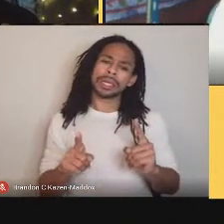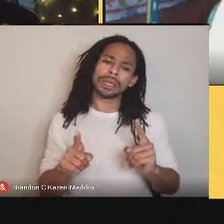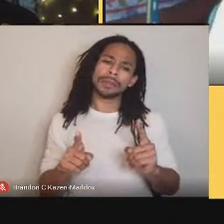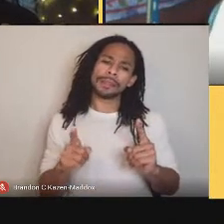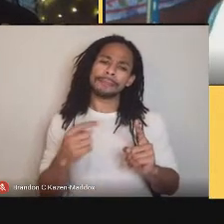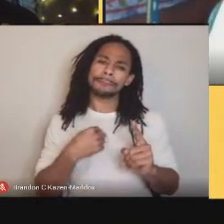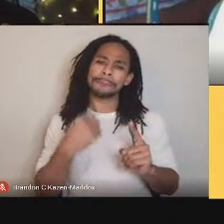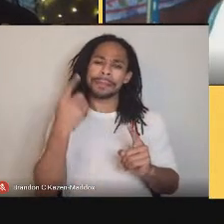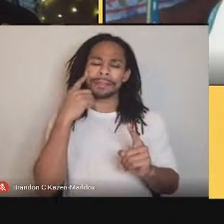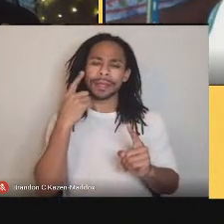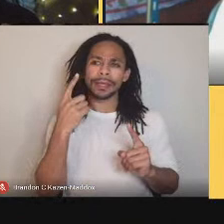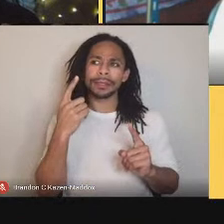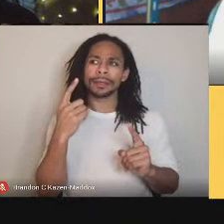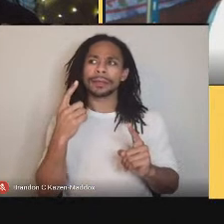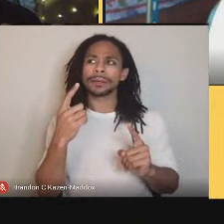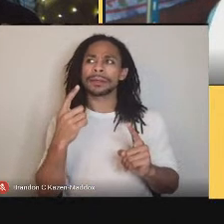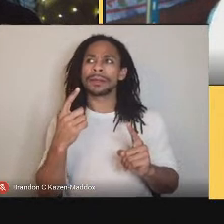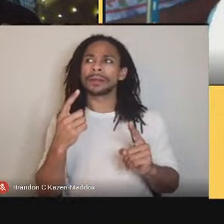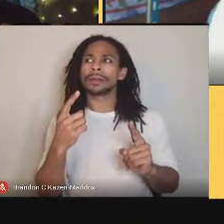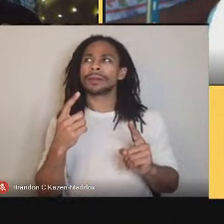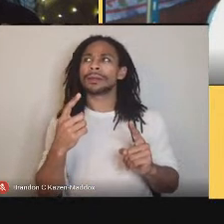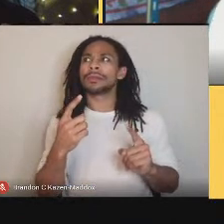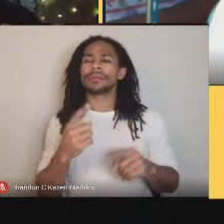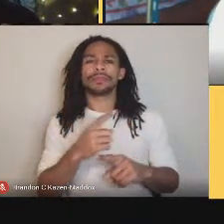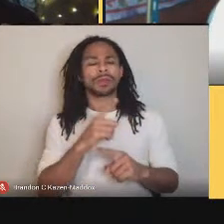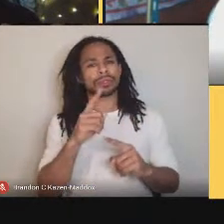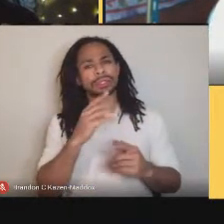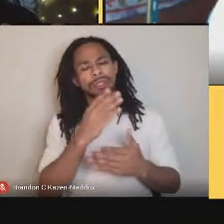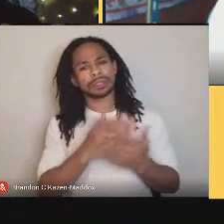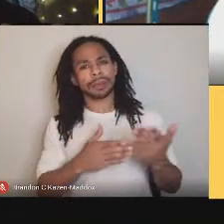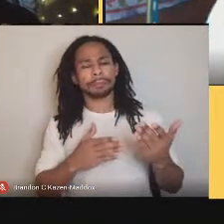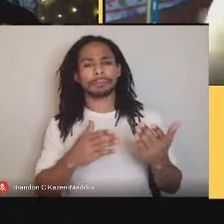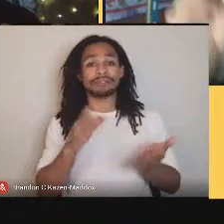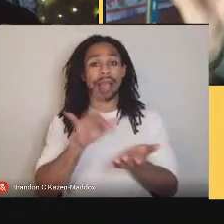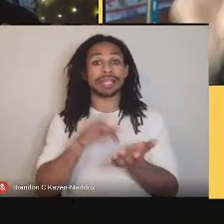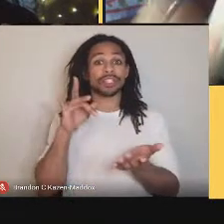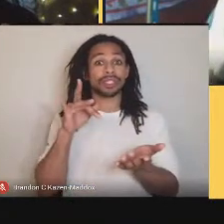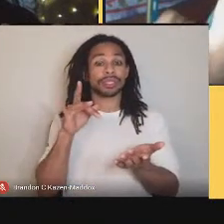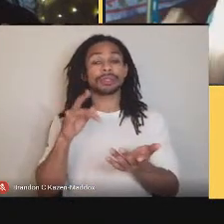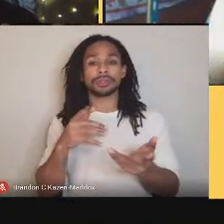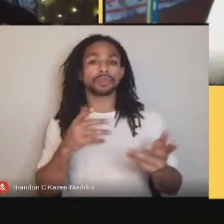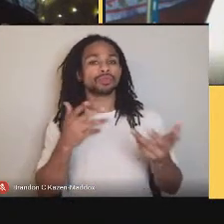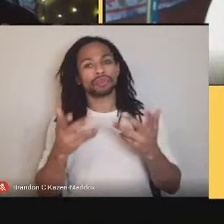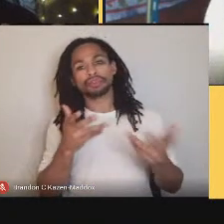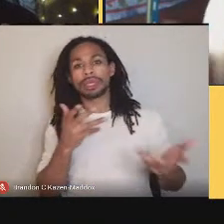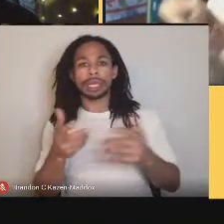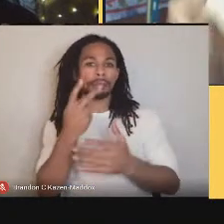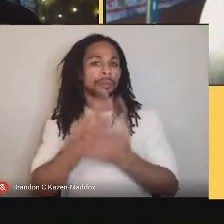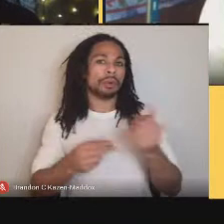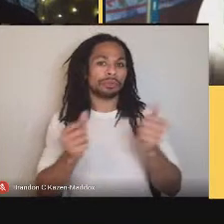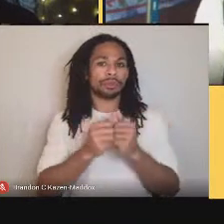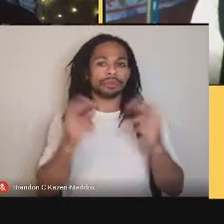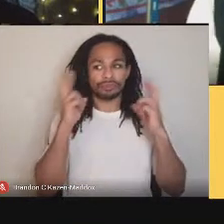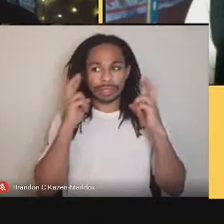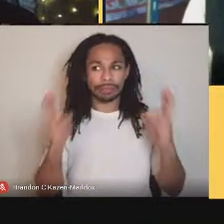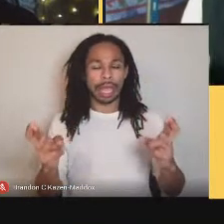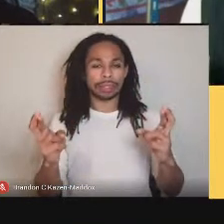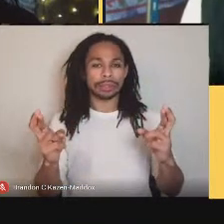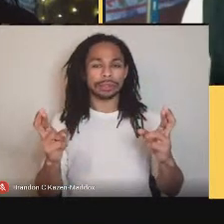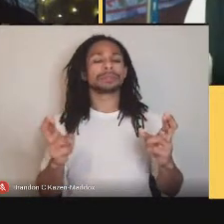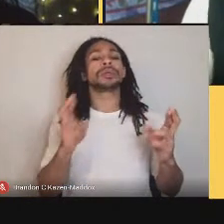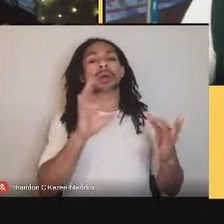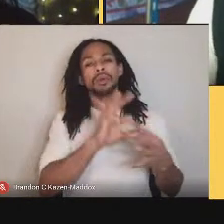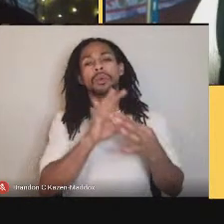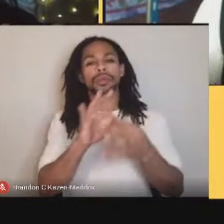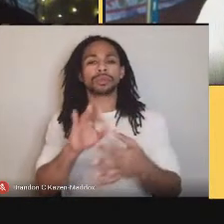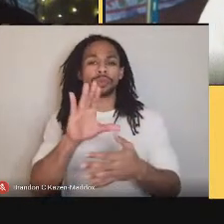But I think there's certain advantages to treating them both with respect and accordance to what your story